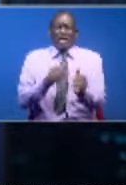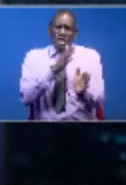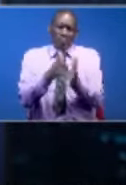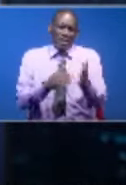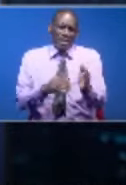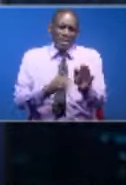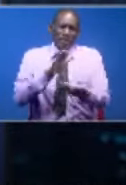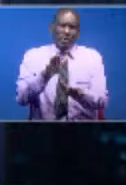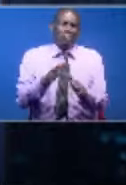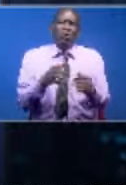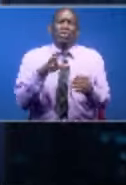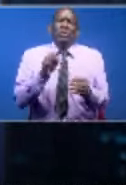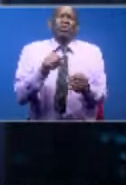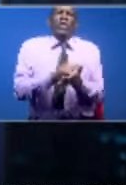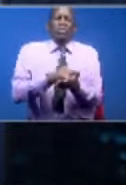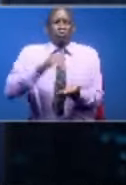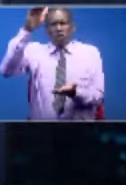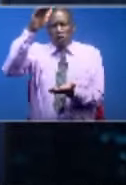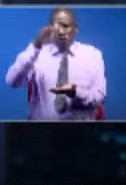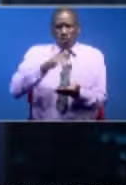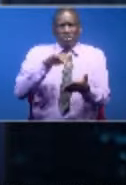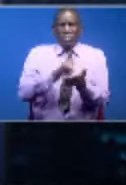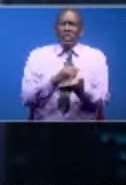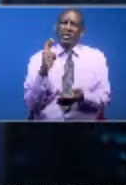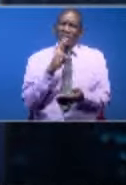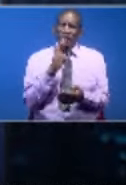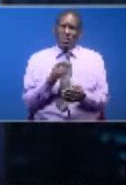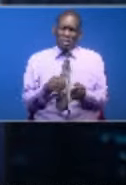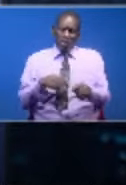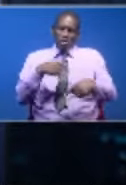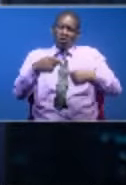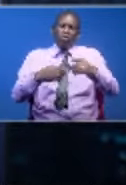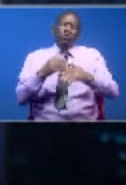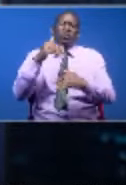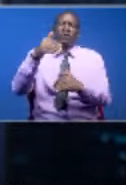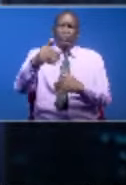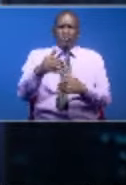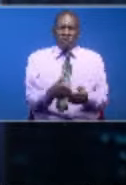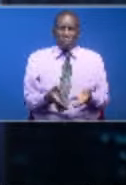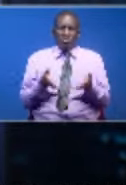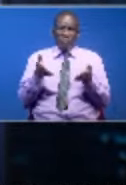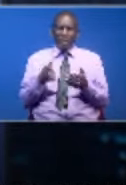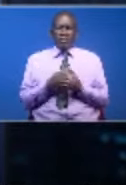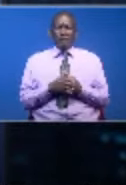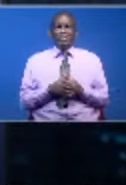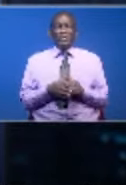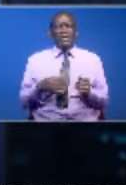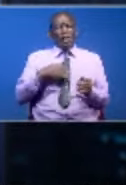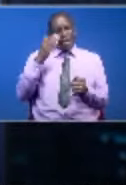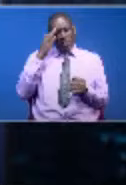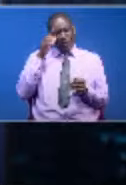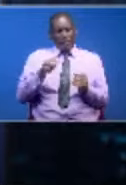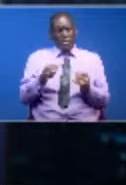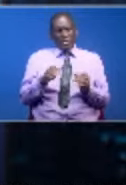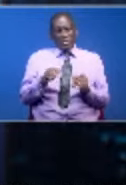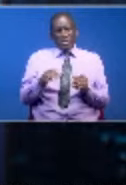Yes. So to minimize that risk going into the future. And I think it's great news